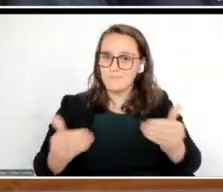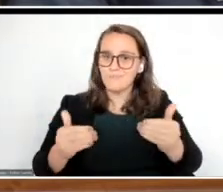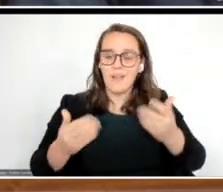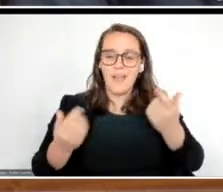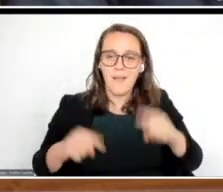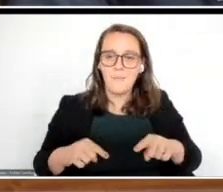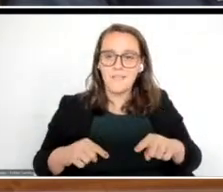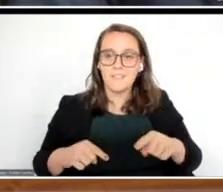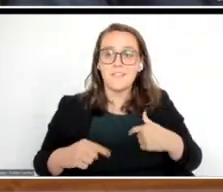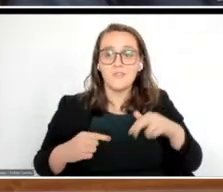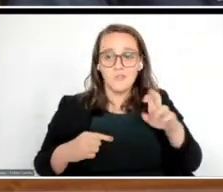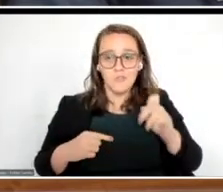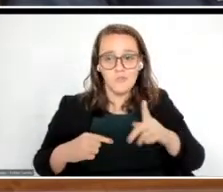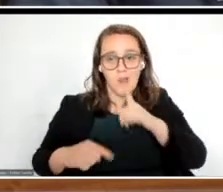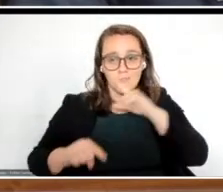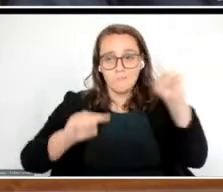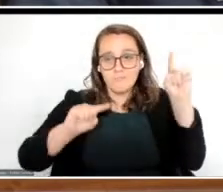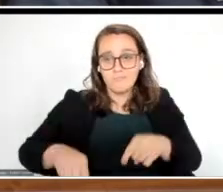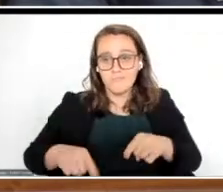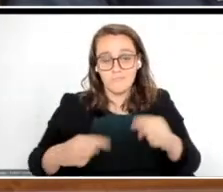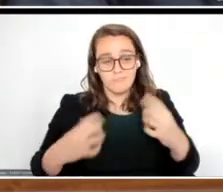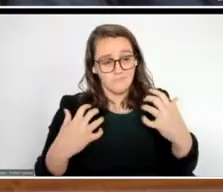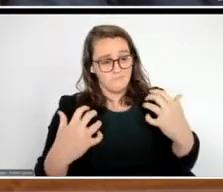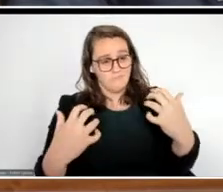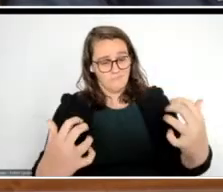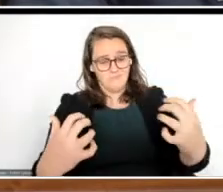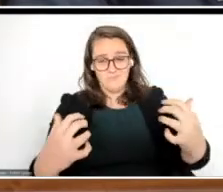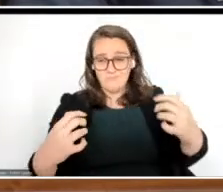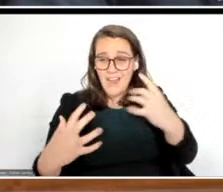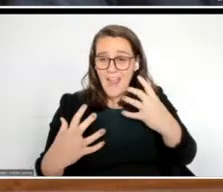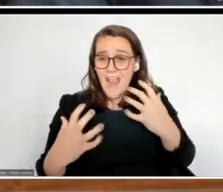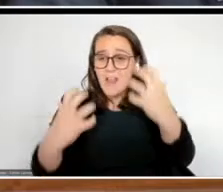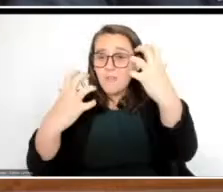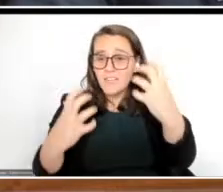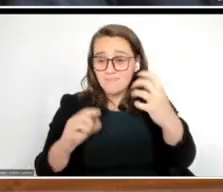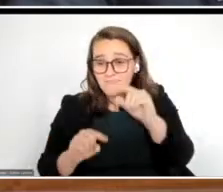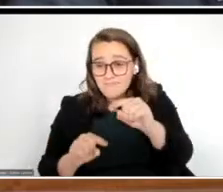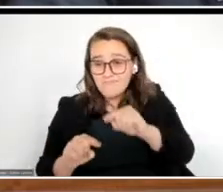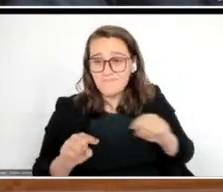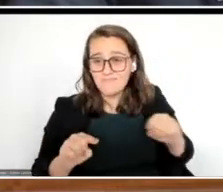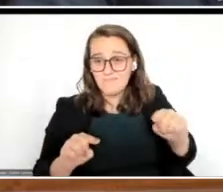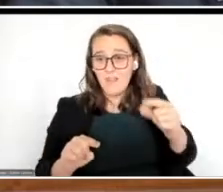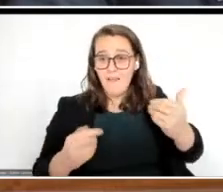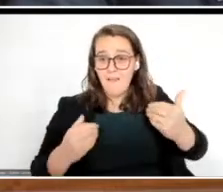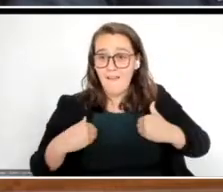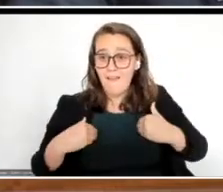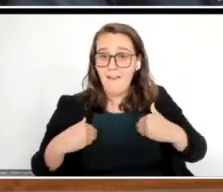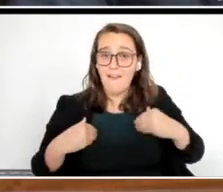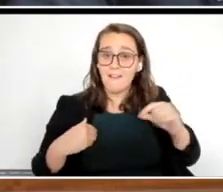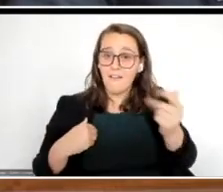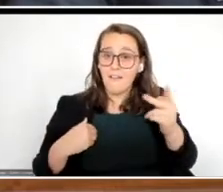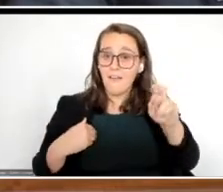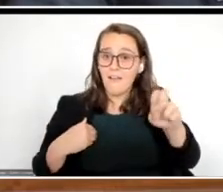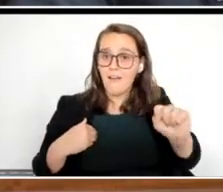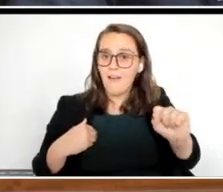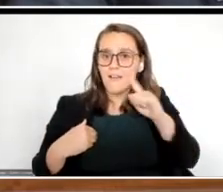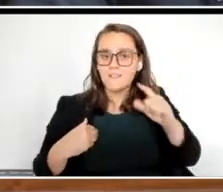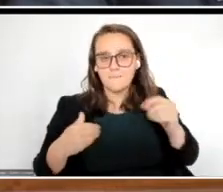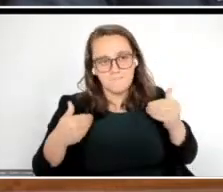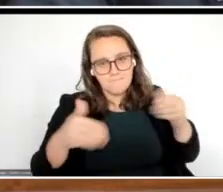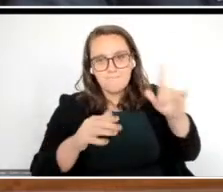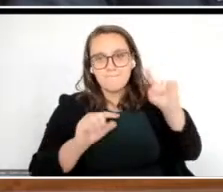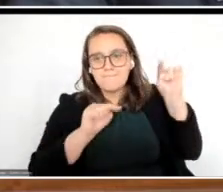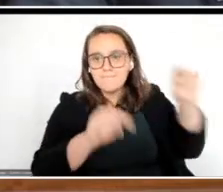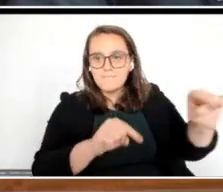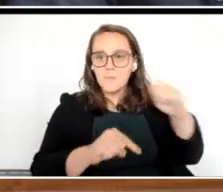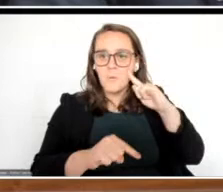crowd, some of whom were armed, to march to the Capitol. As my colleague Mr. Schiff just described, the Secret Service reported